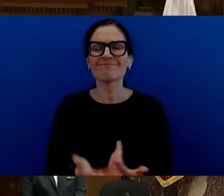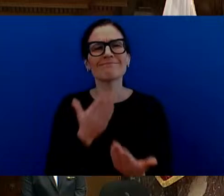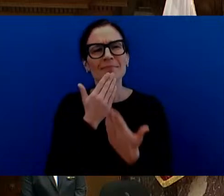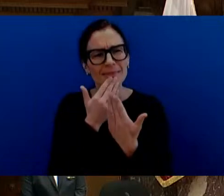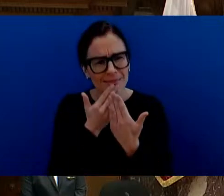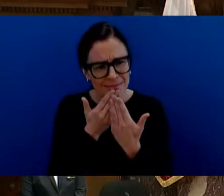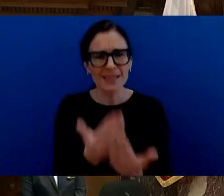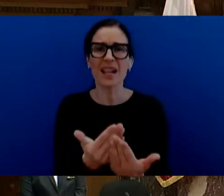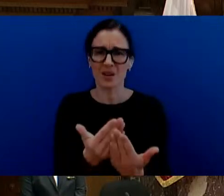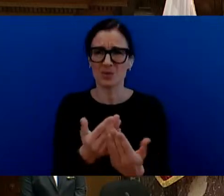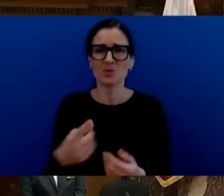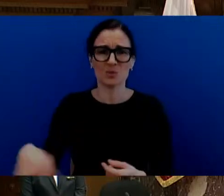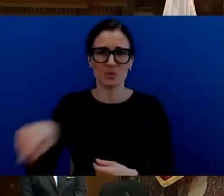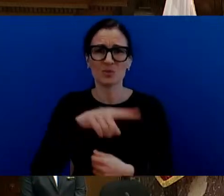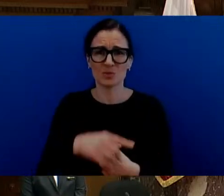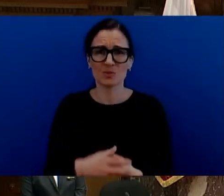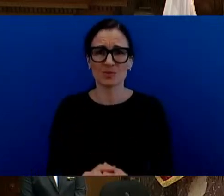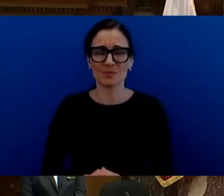Aichka.